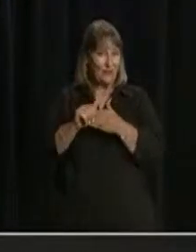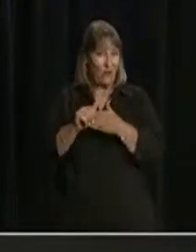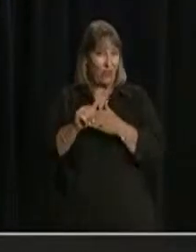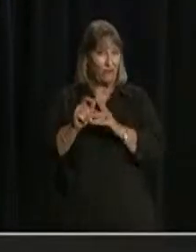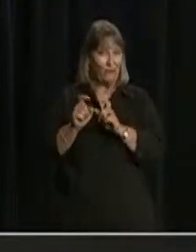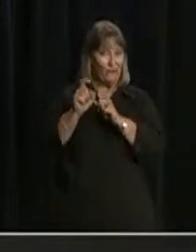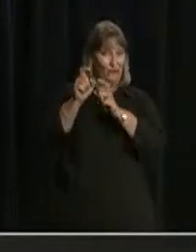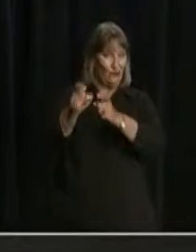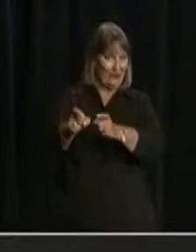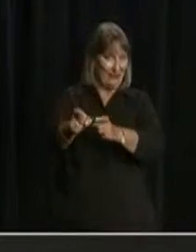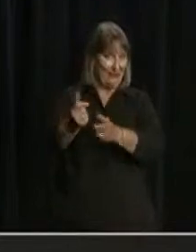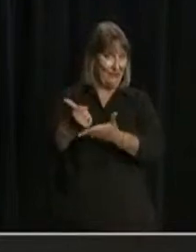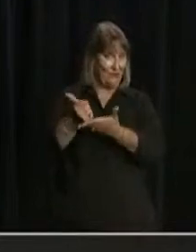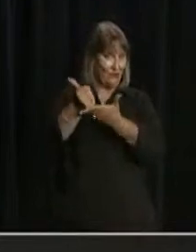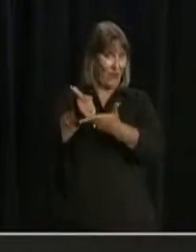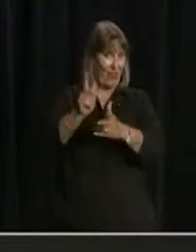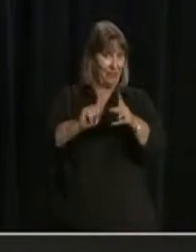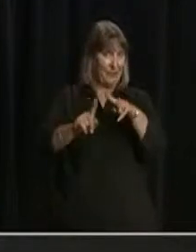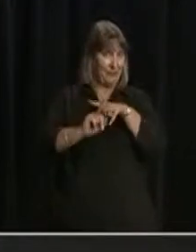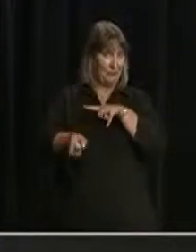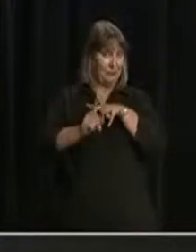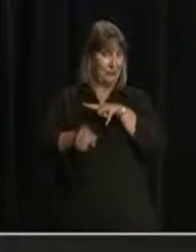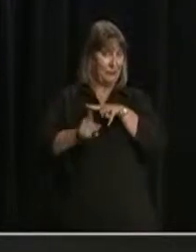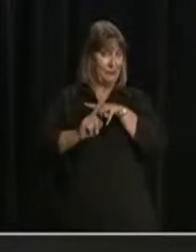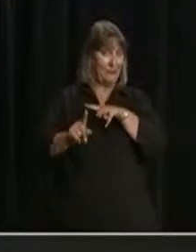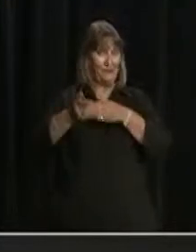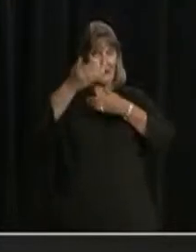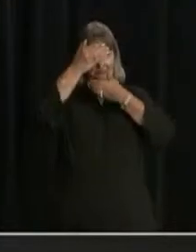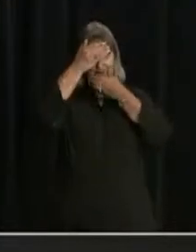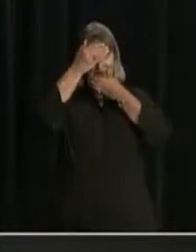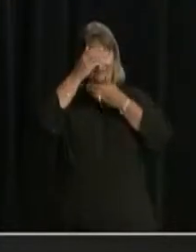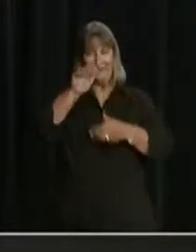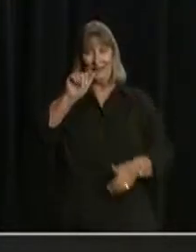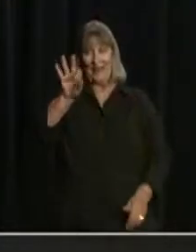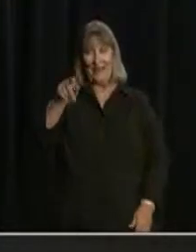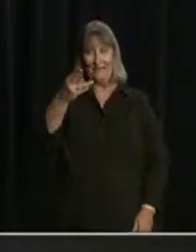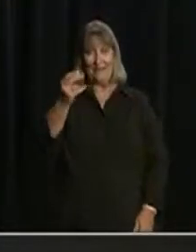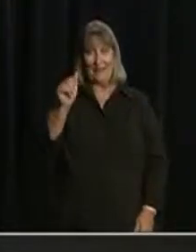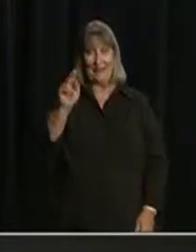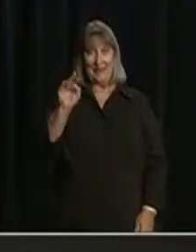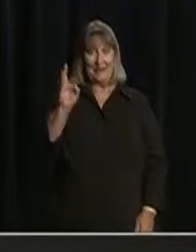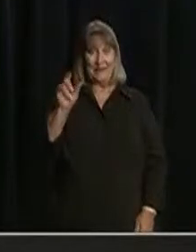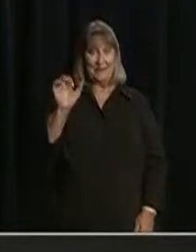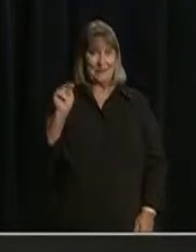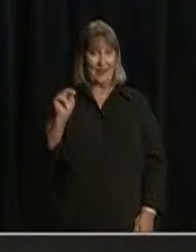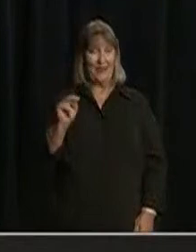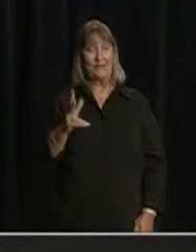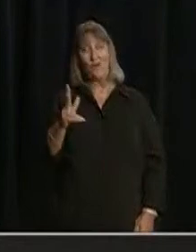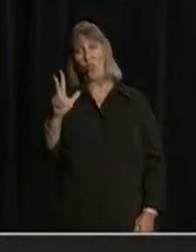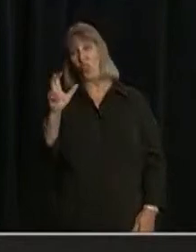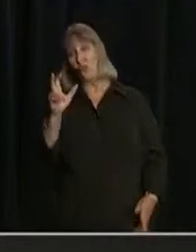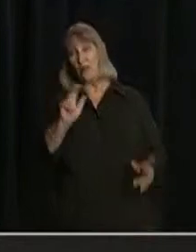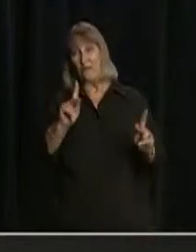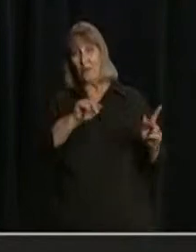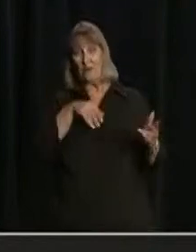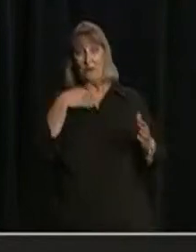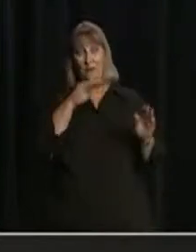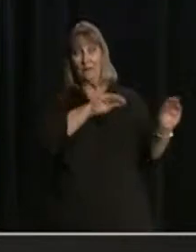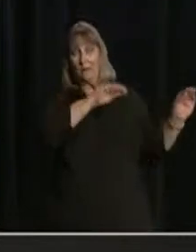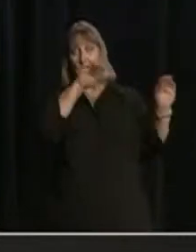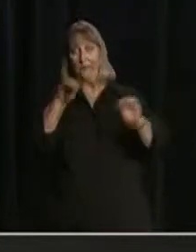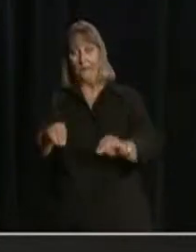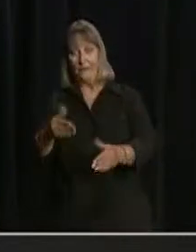same pot of money is going to be used for this, but you know, I wanted to get your thoughts of potentially up to 300 people from Afghanistan coming to San